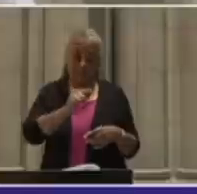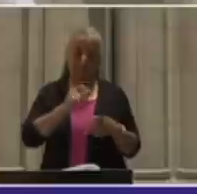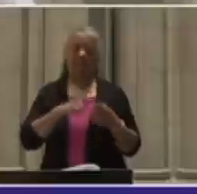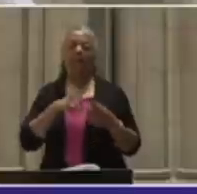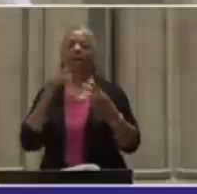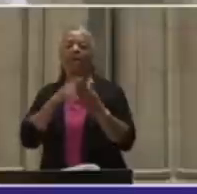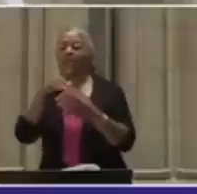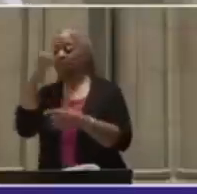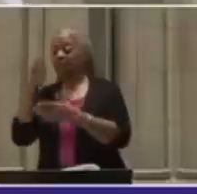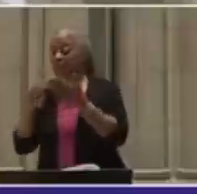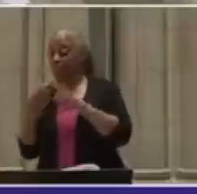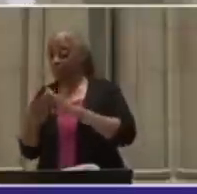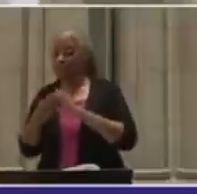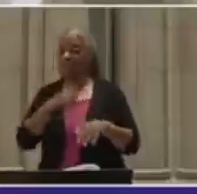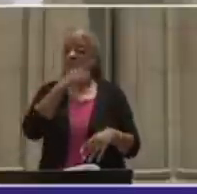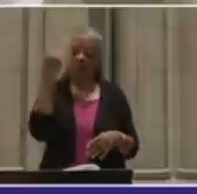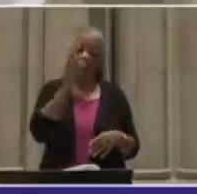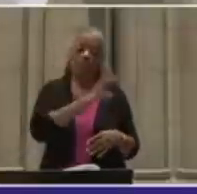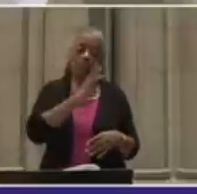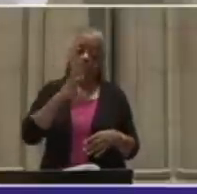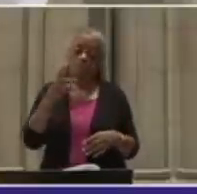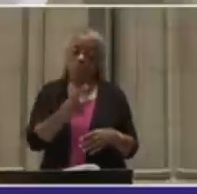vets carried out by